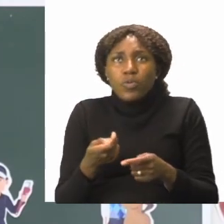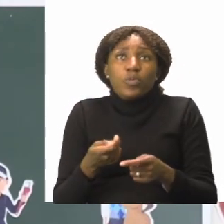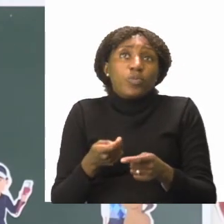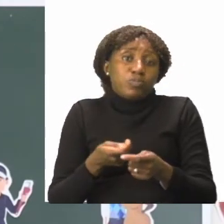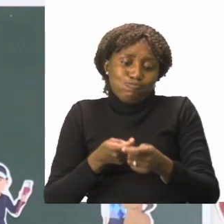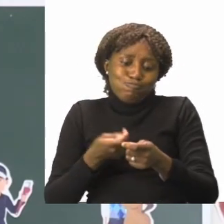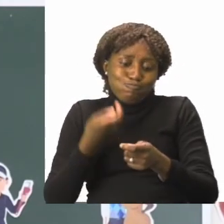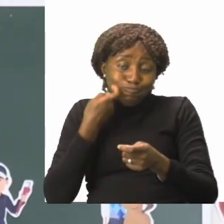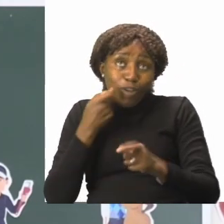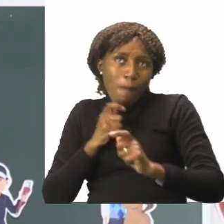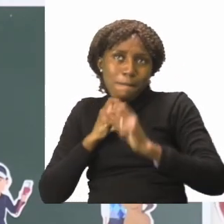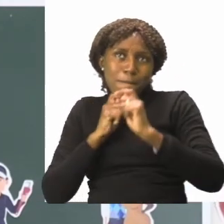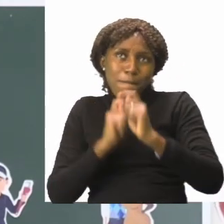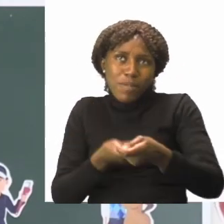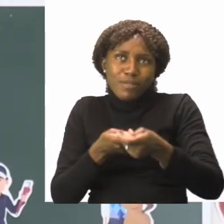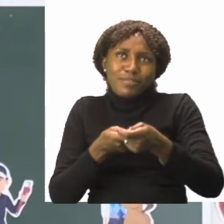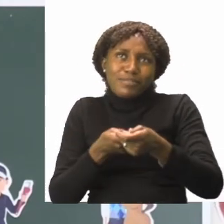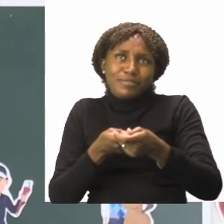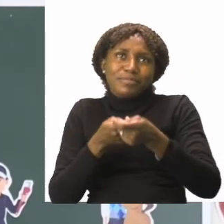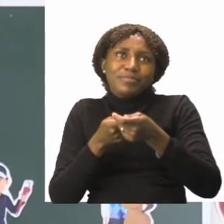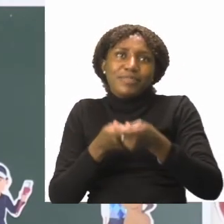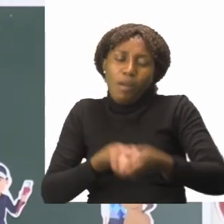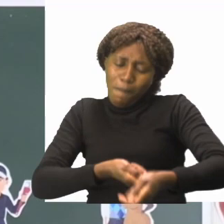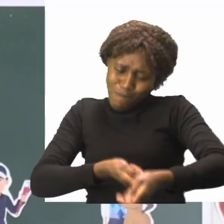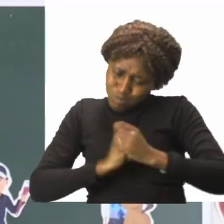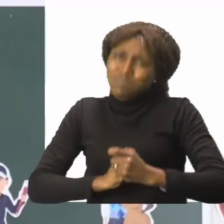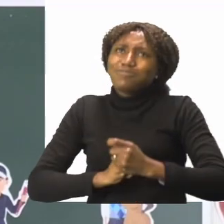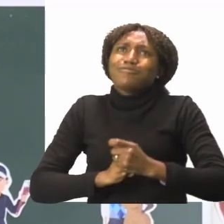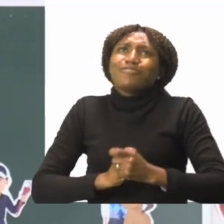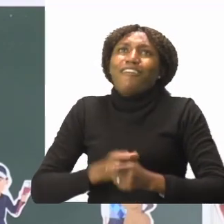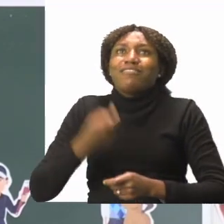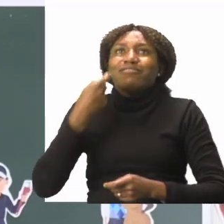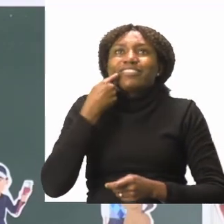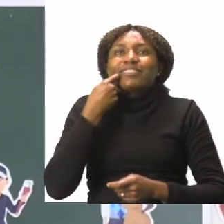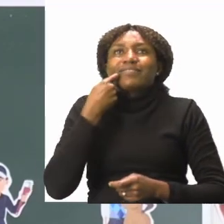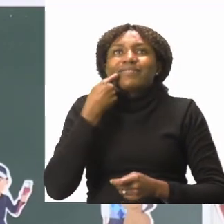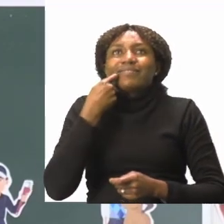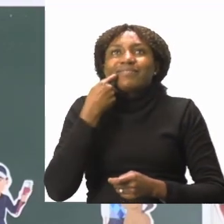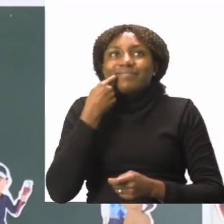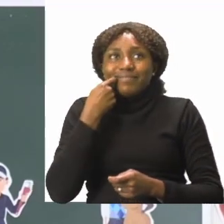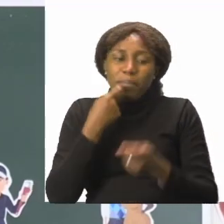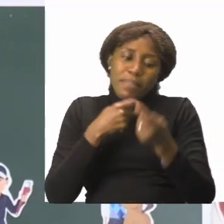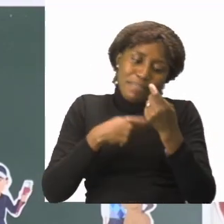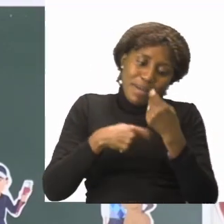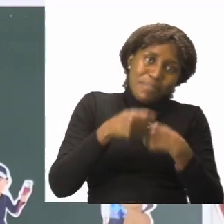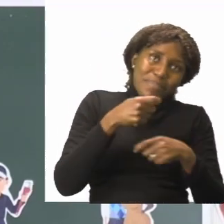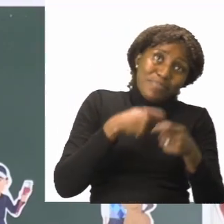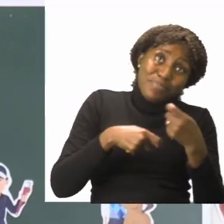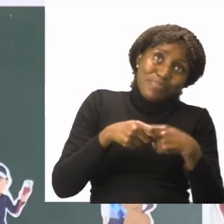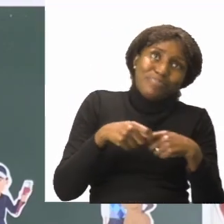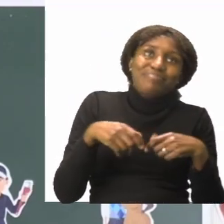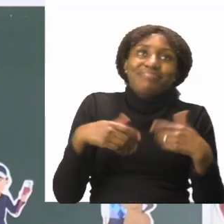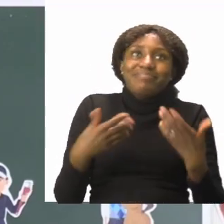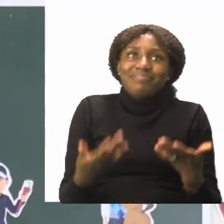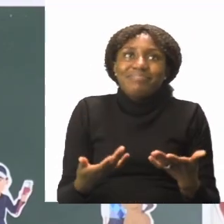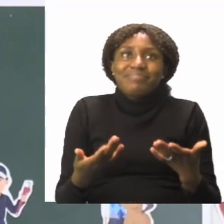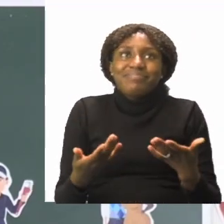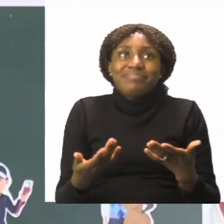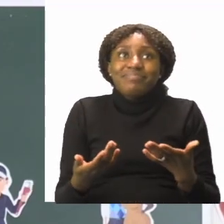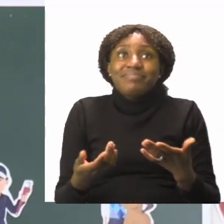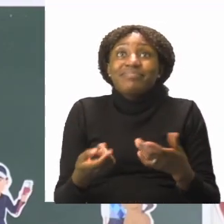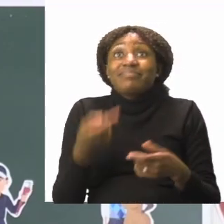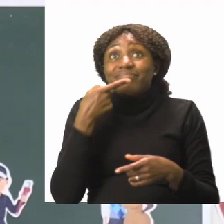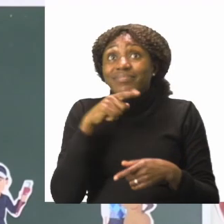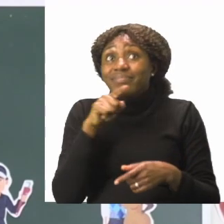whoop, and he tries to catch some fish so that he can go and sell them. A fisherman